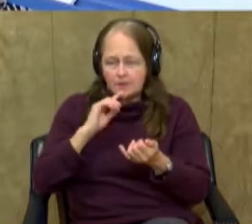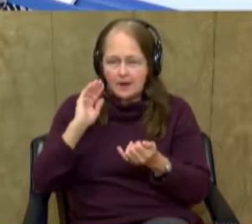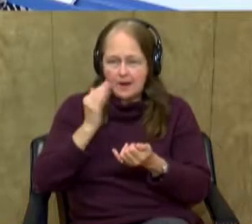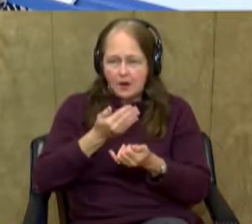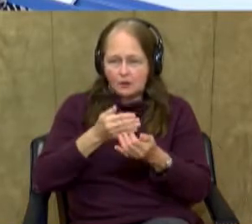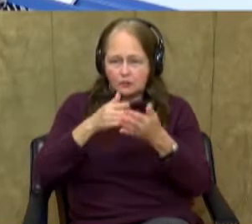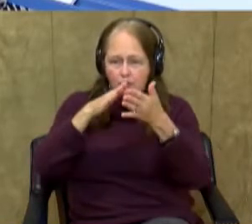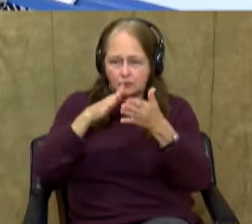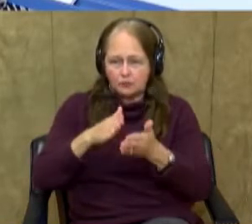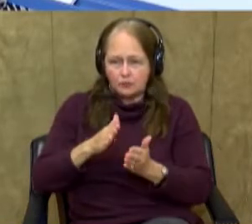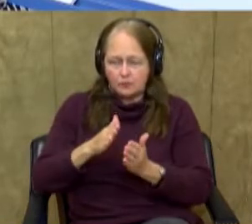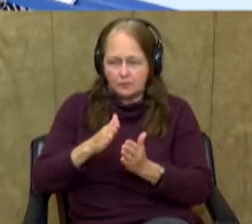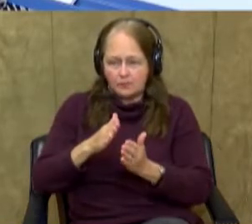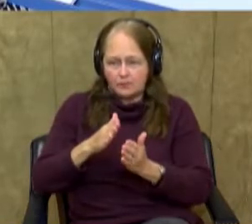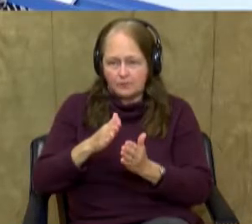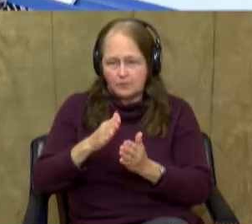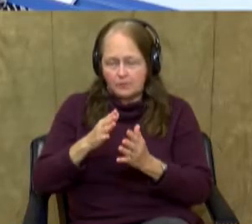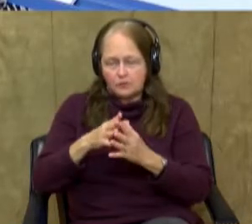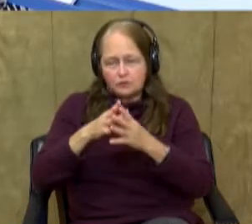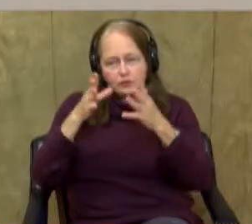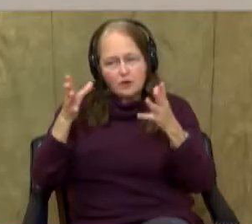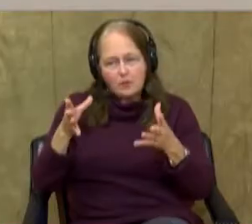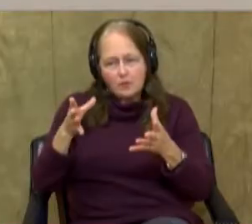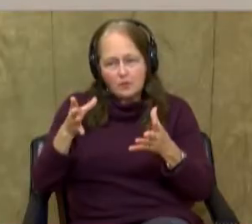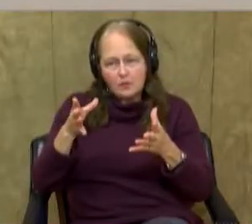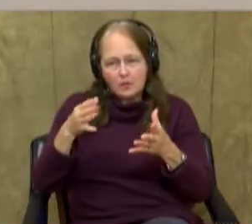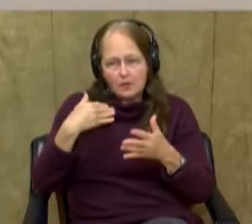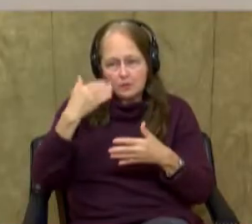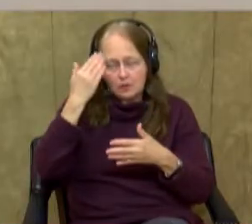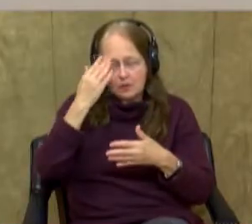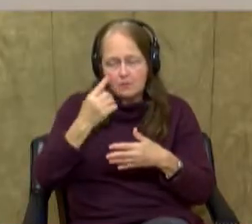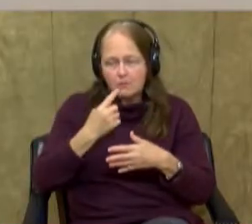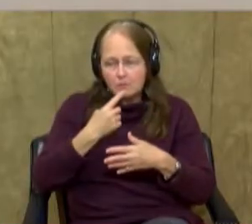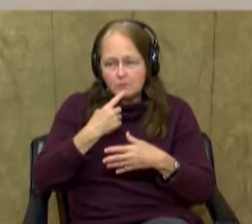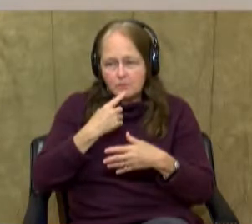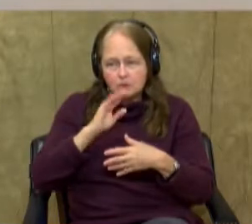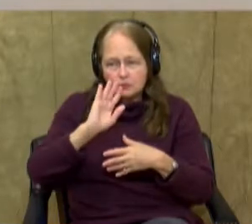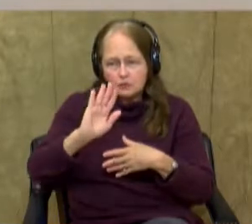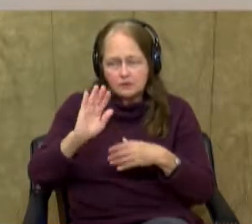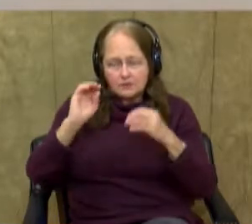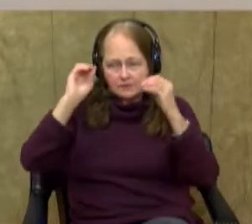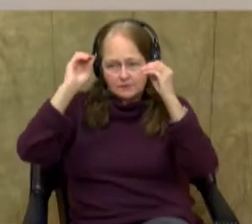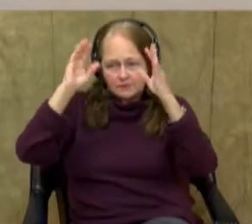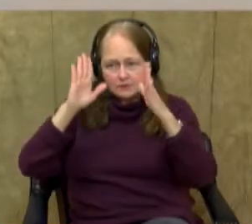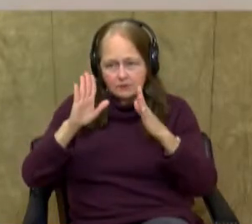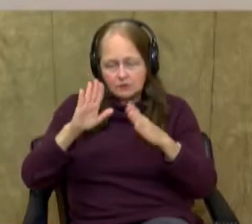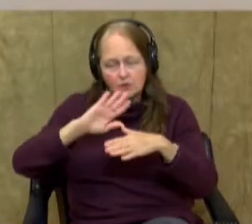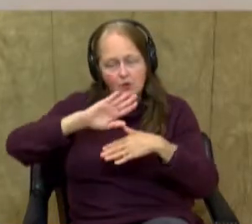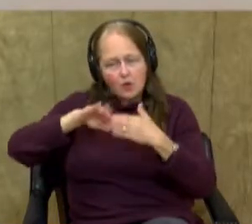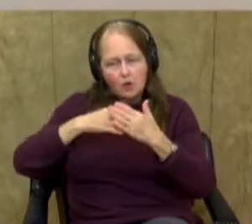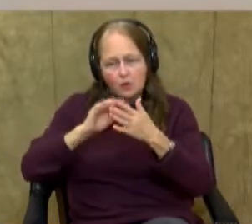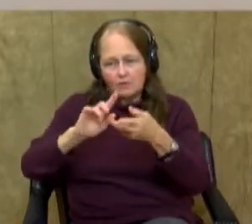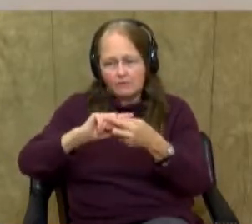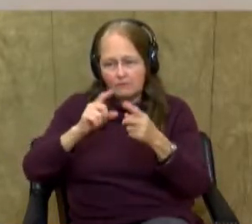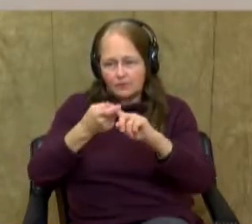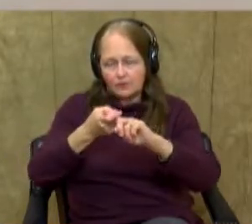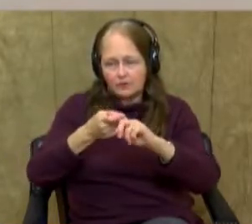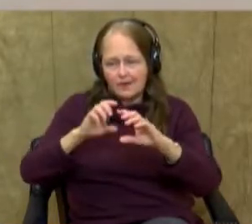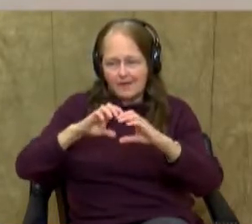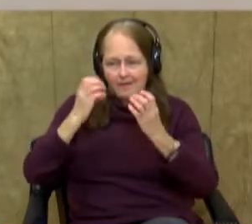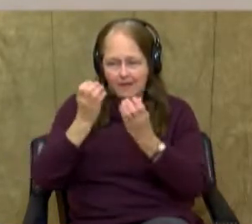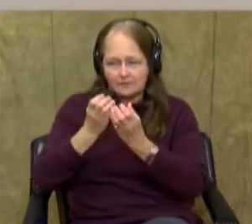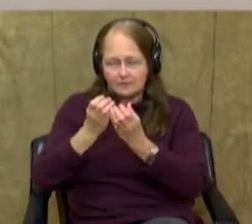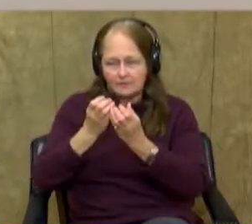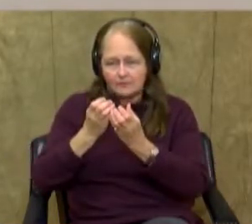little loves. We miss our students so much. We know that you miss your teacher. We know that you miss your other classmates. And so we're going